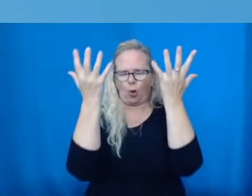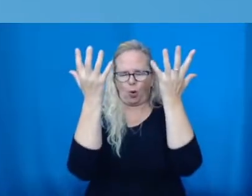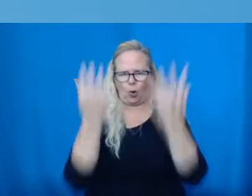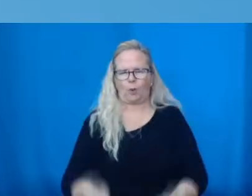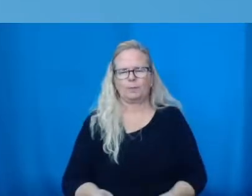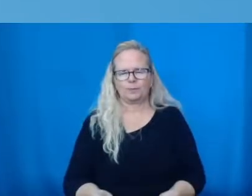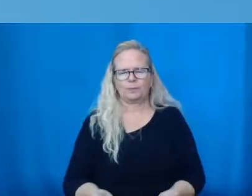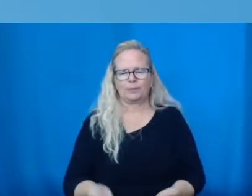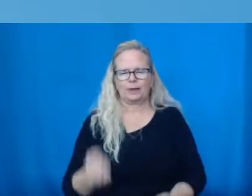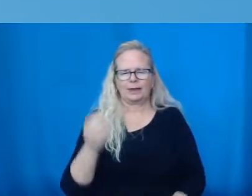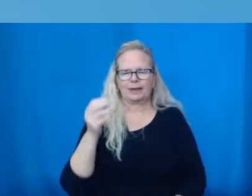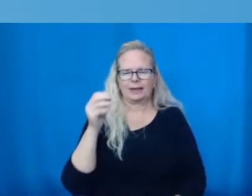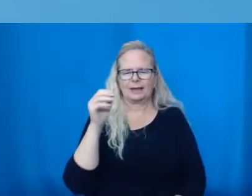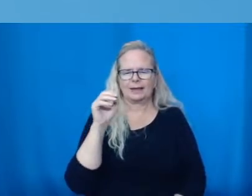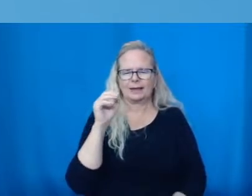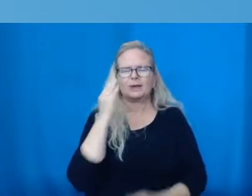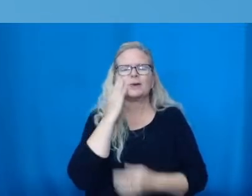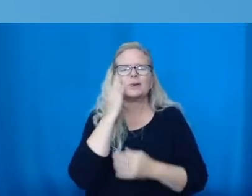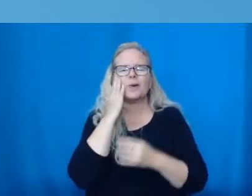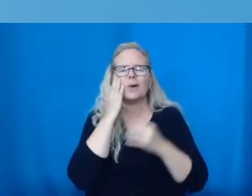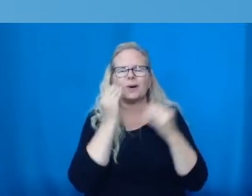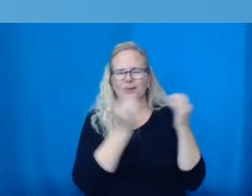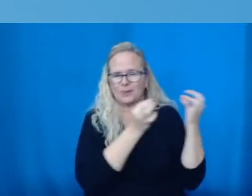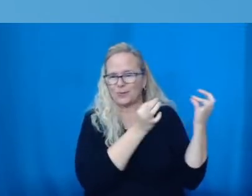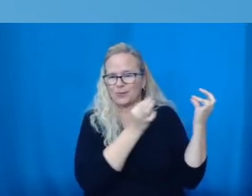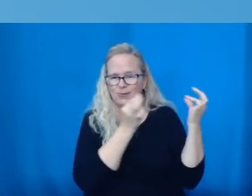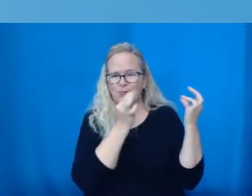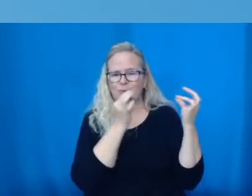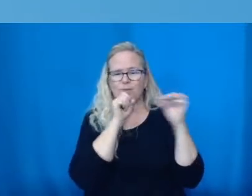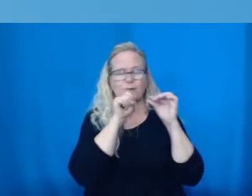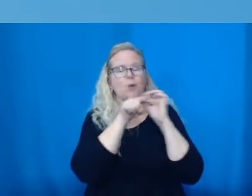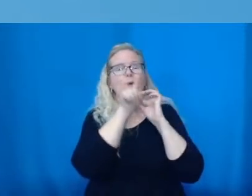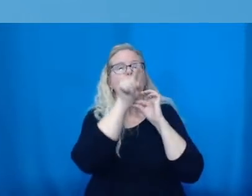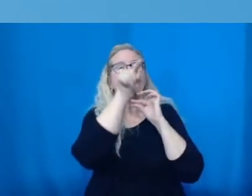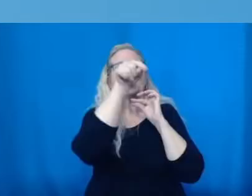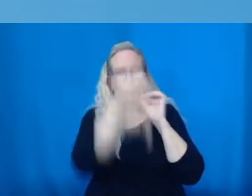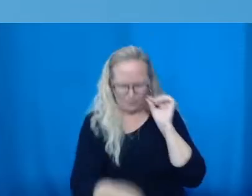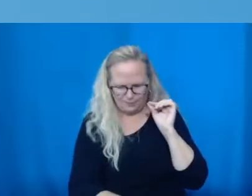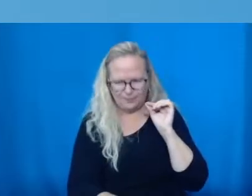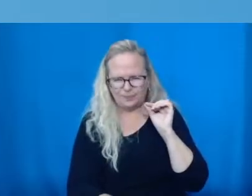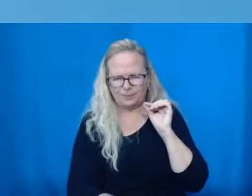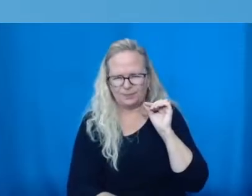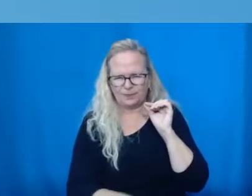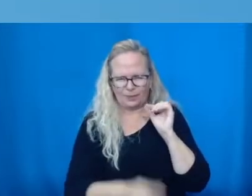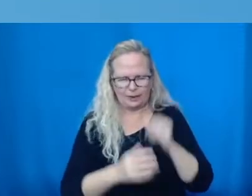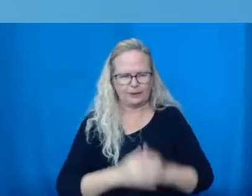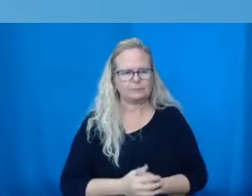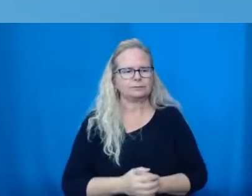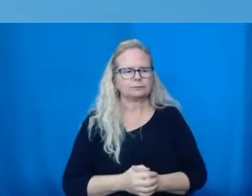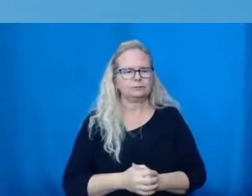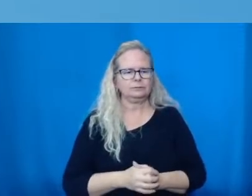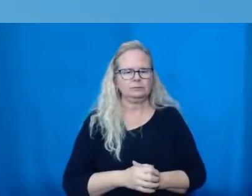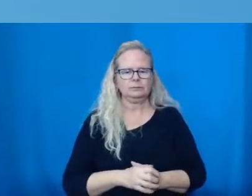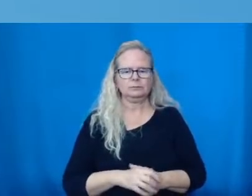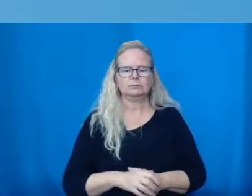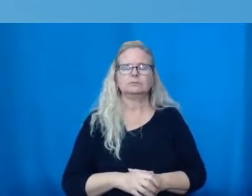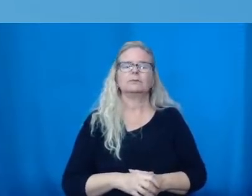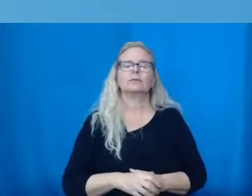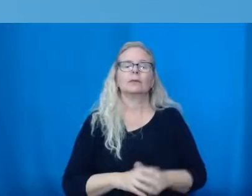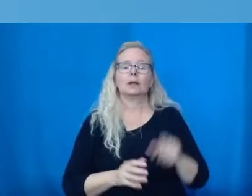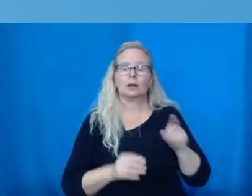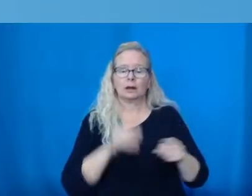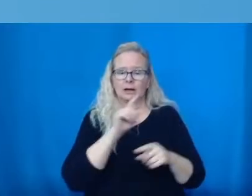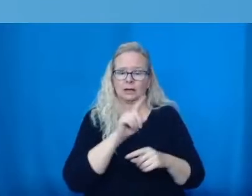they're within a few meters or so, some of these droplets might manage to land directly onto mucous membranes like the eyes or the inside of your mouth if you're